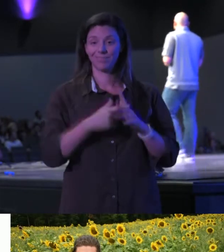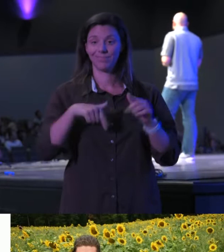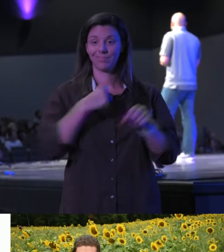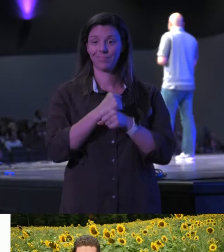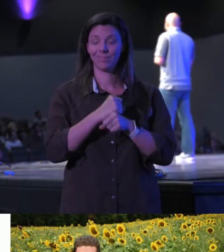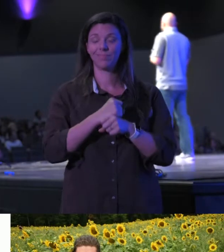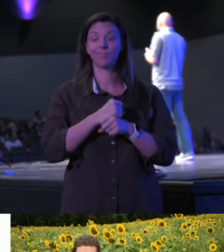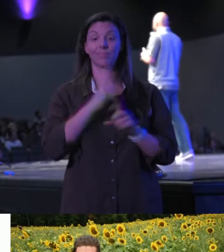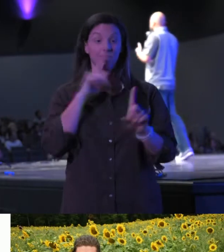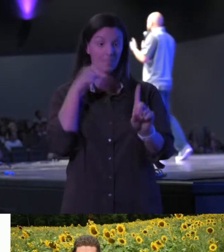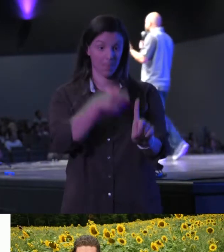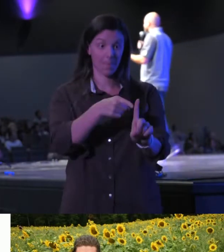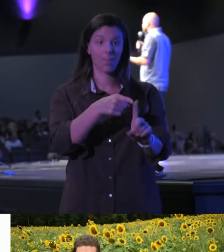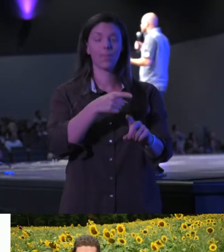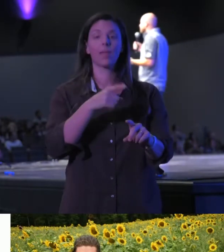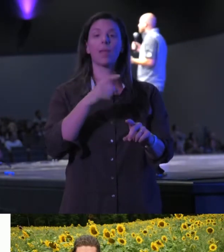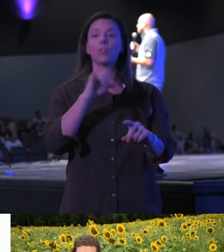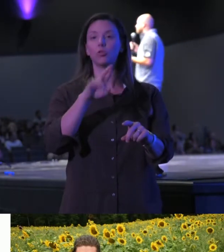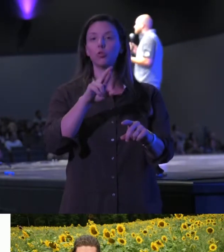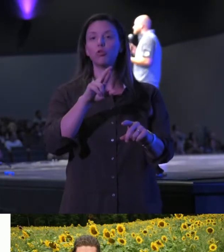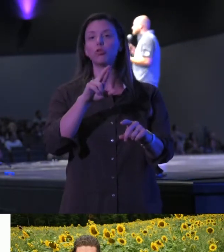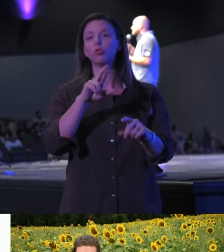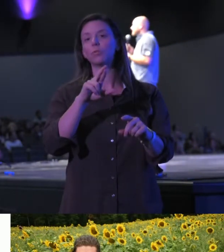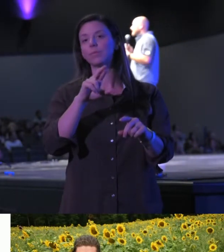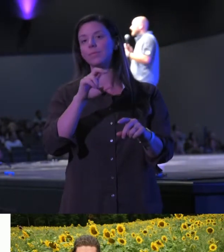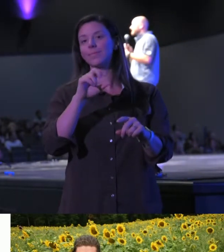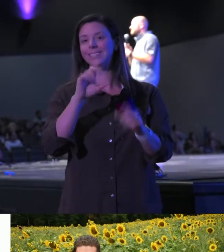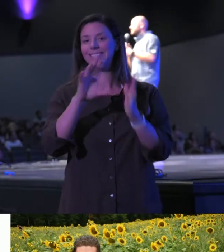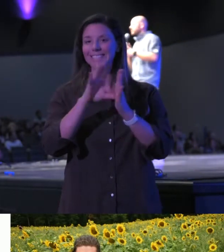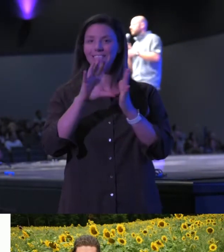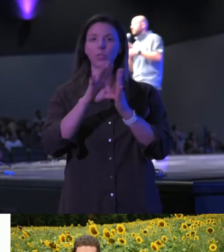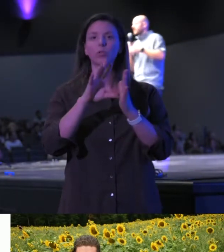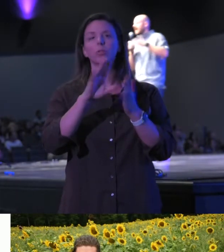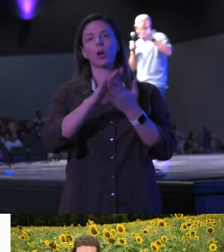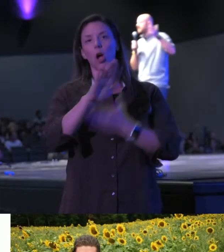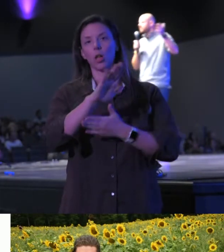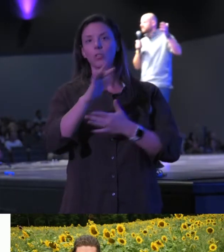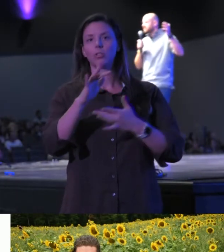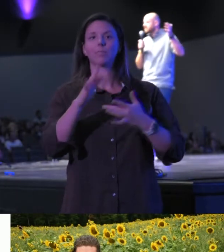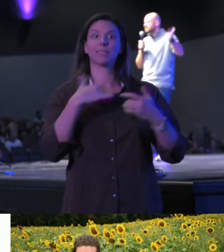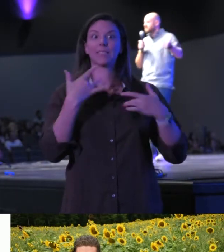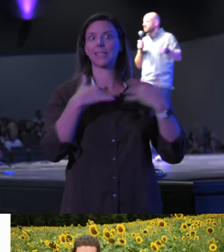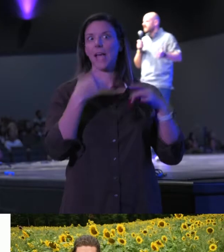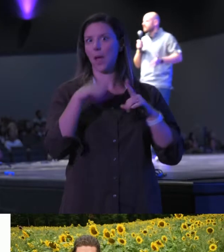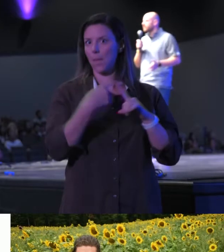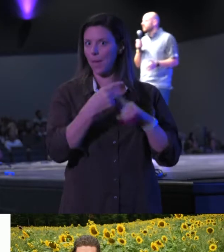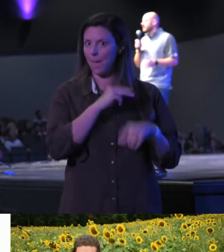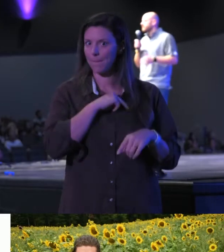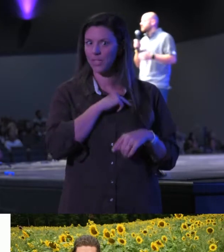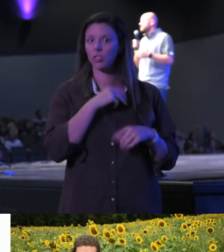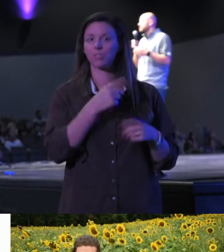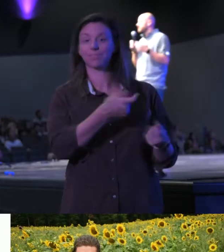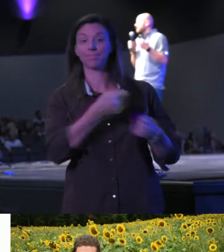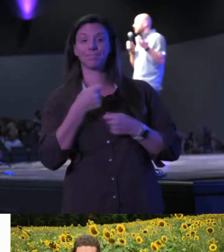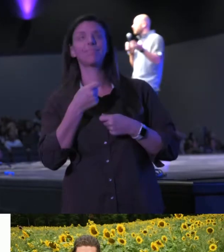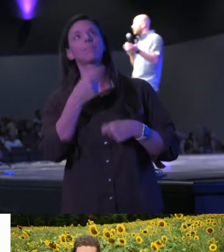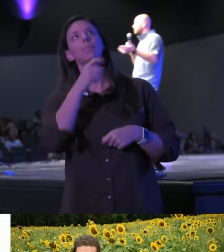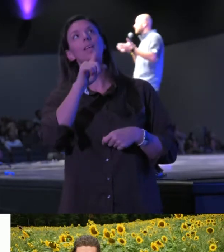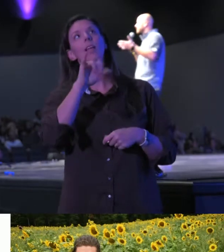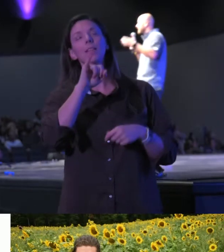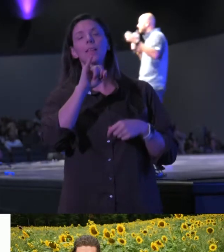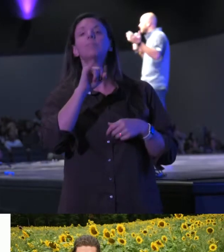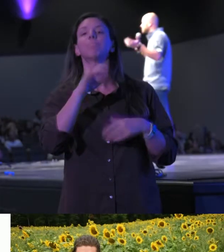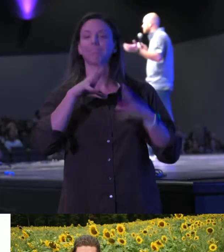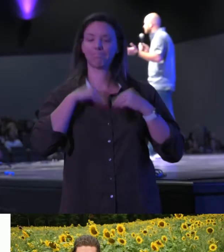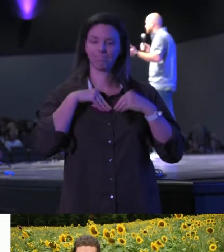seniors in college that have a passion and desire to be a part of missions. And so Allie was accepted into that program, and she's been in a